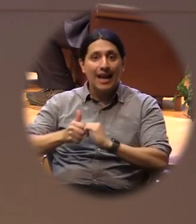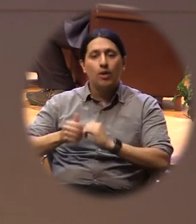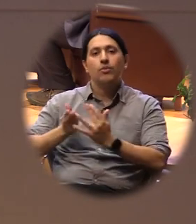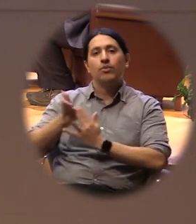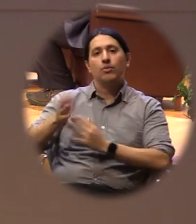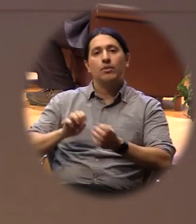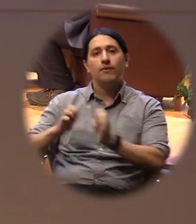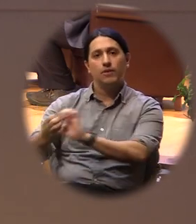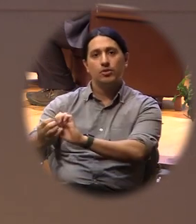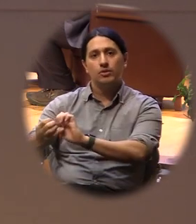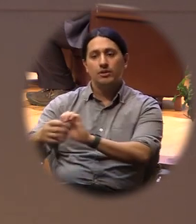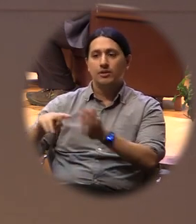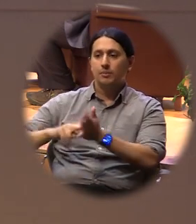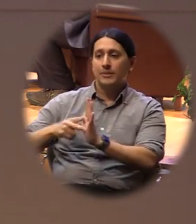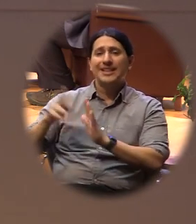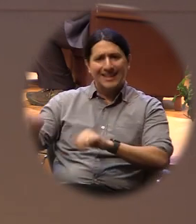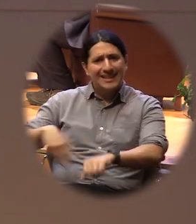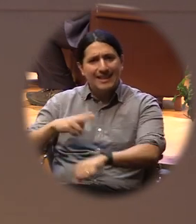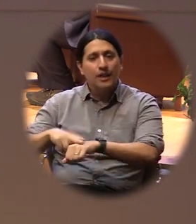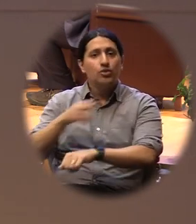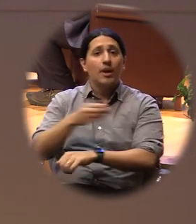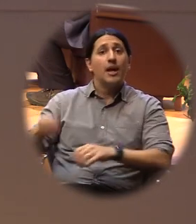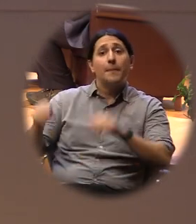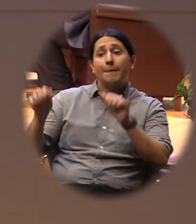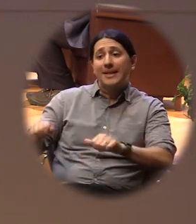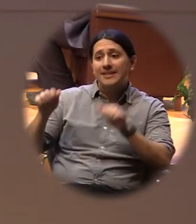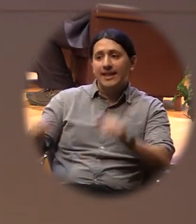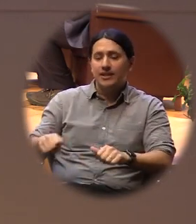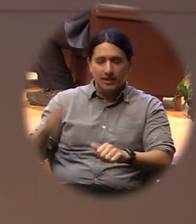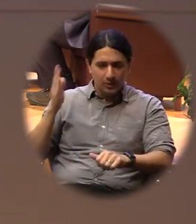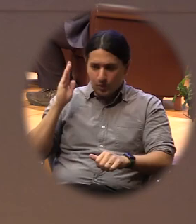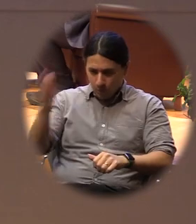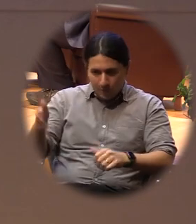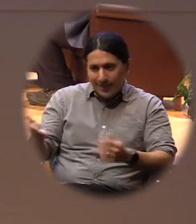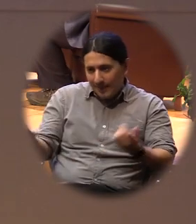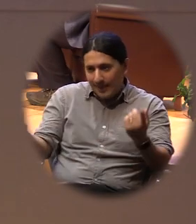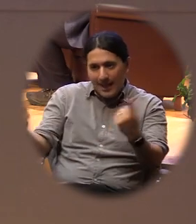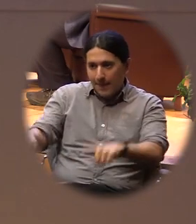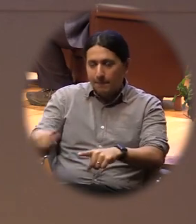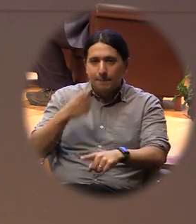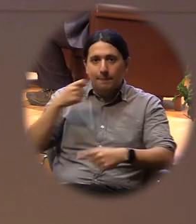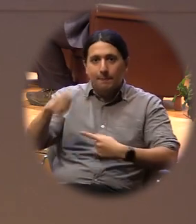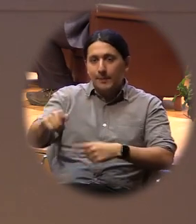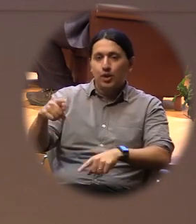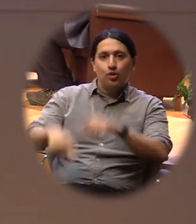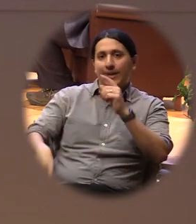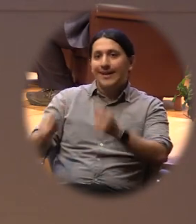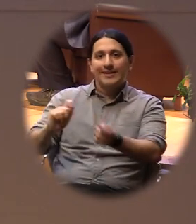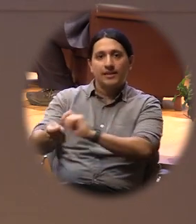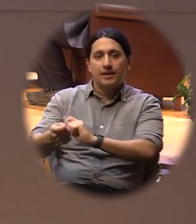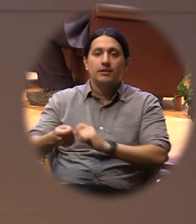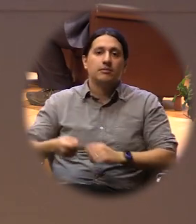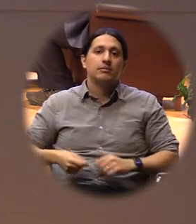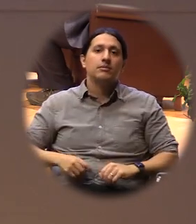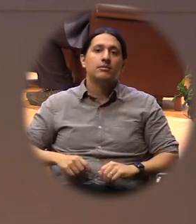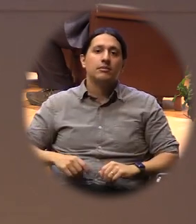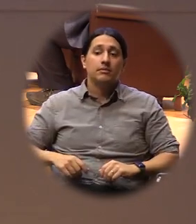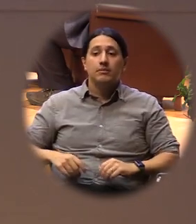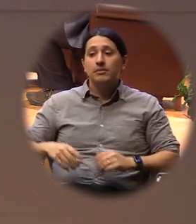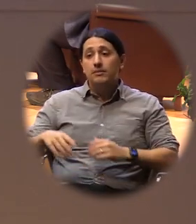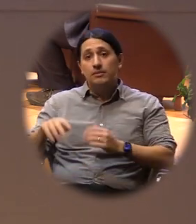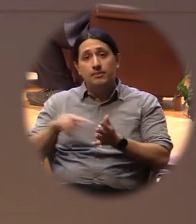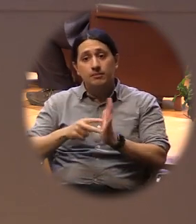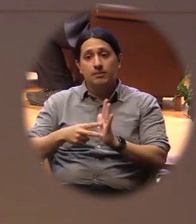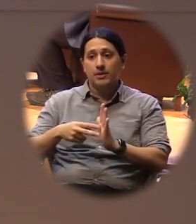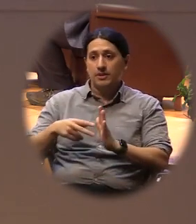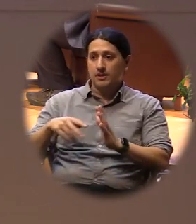natural, but they are, in a sense, potentially inevitable. They're things that no amount of well-intentioned pushes for